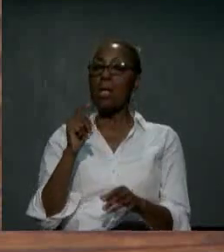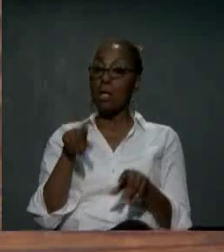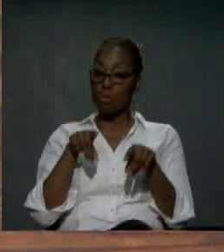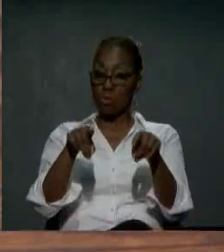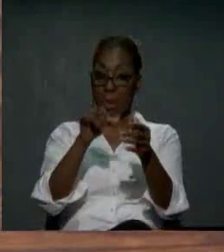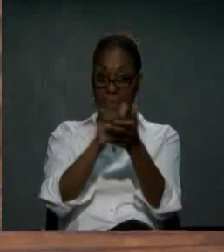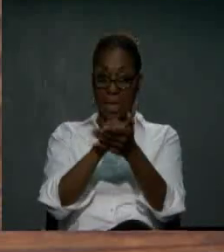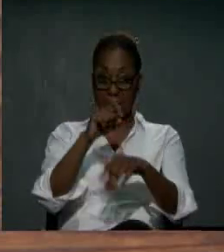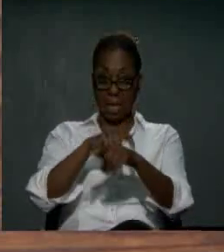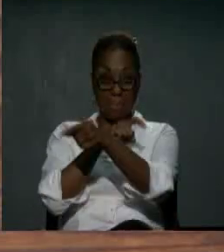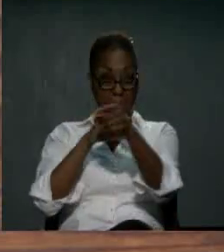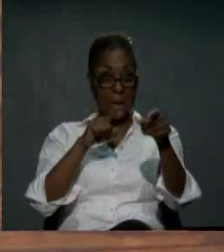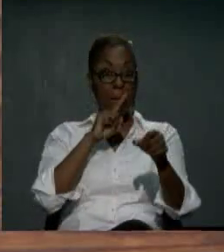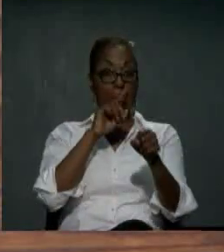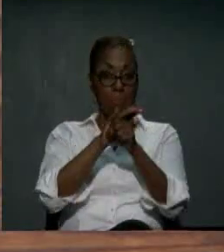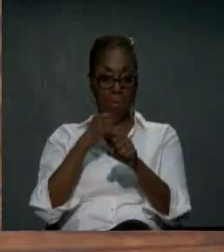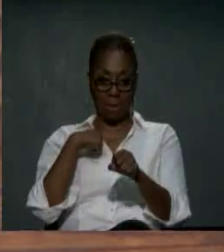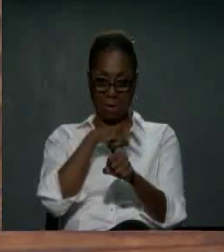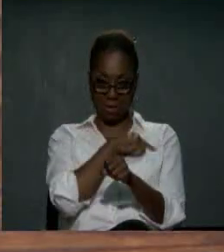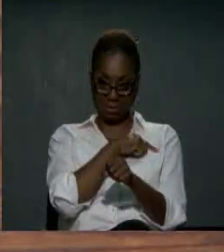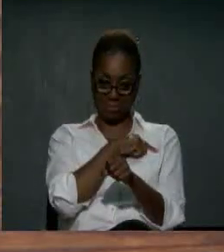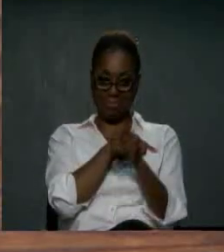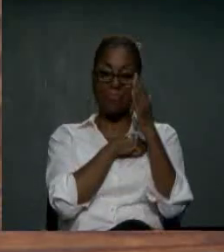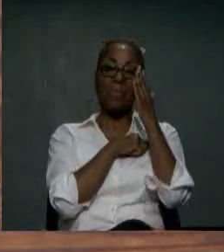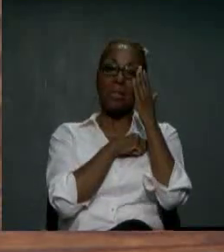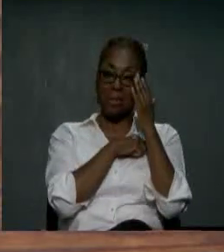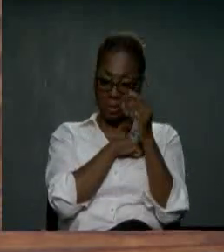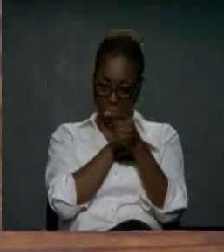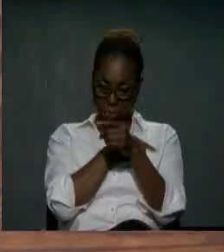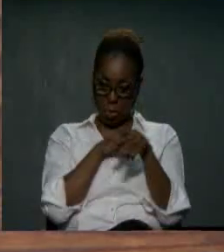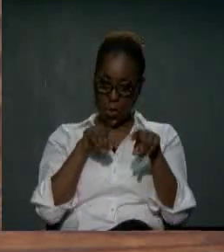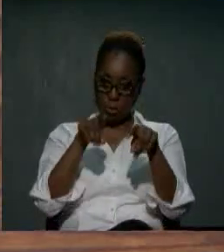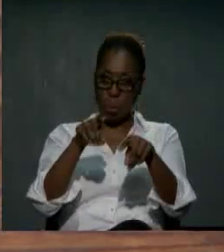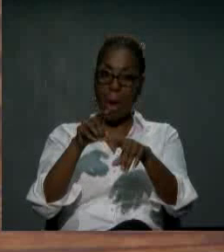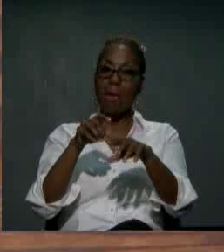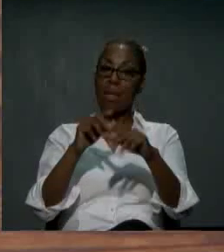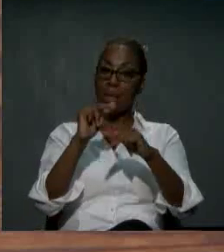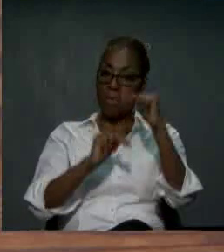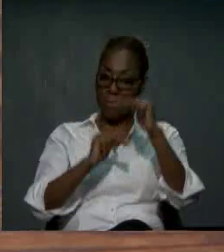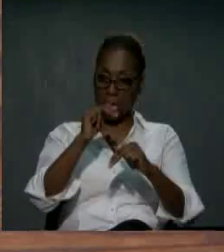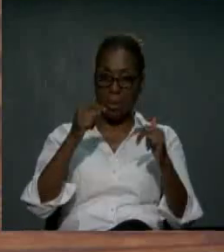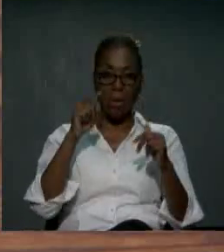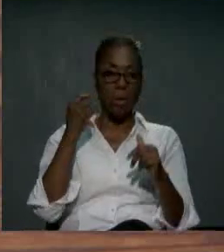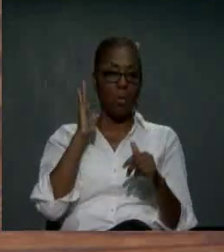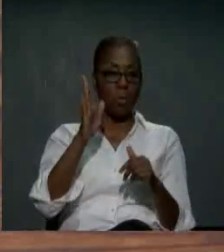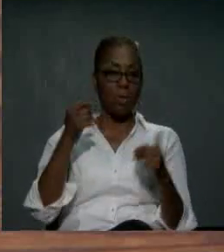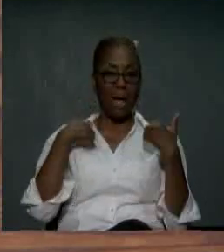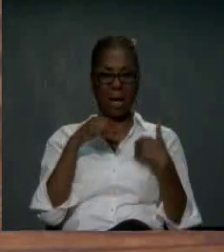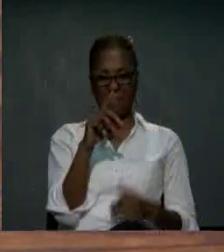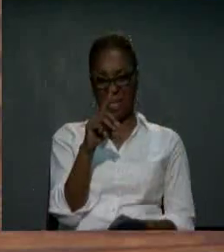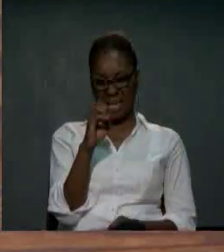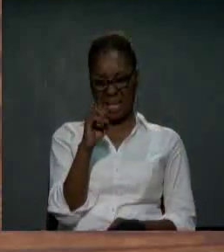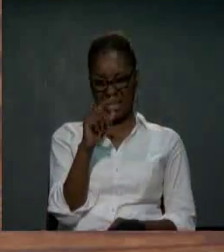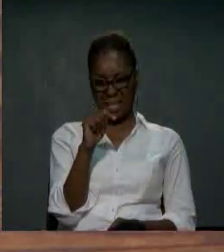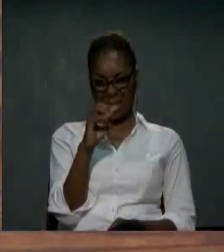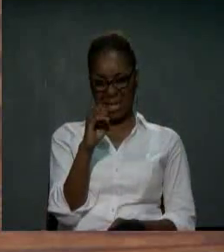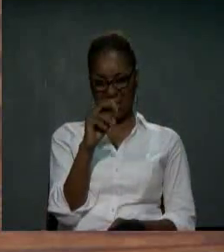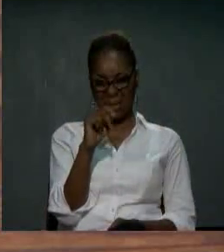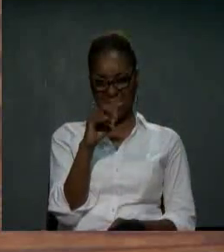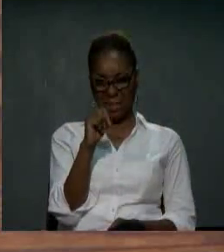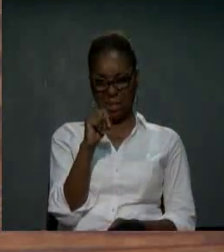that time that Madison Valley was to be built. There would be detention ponds. There are